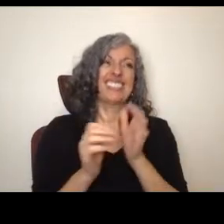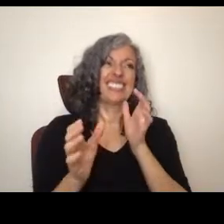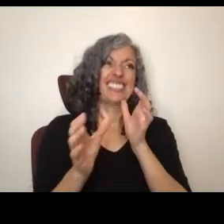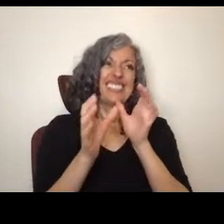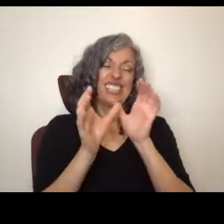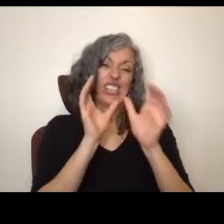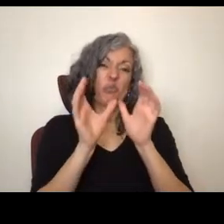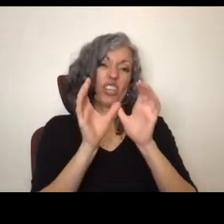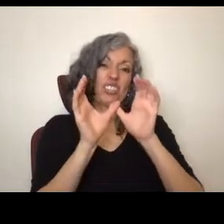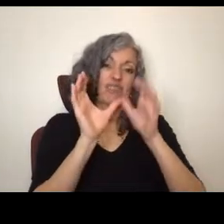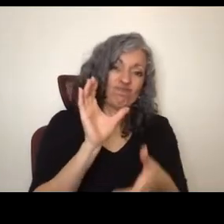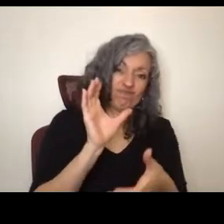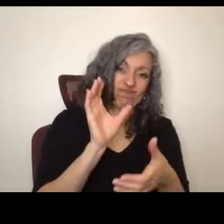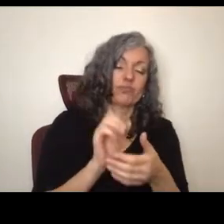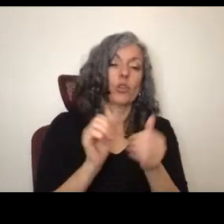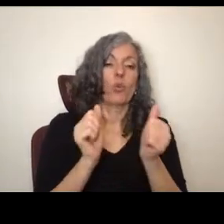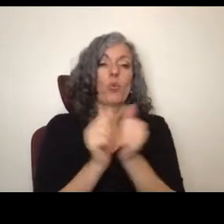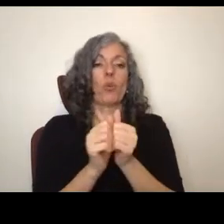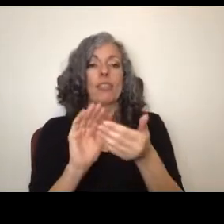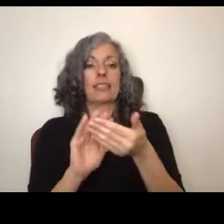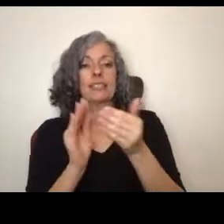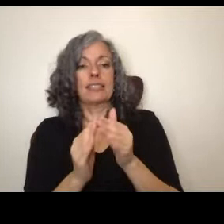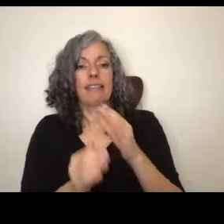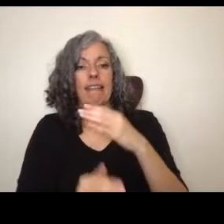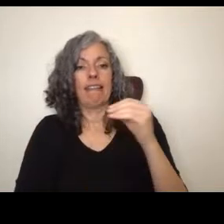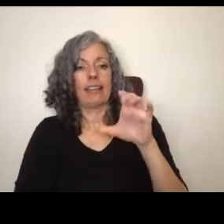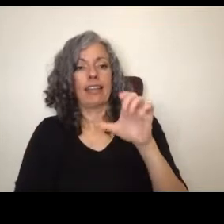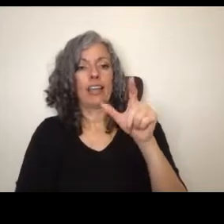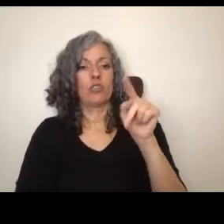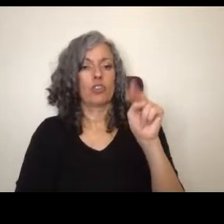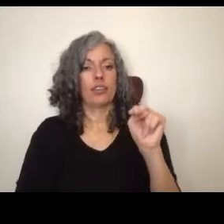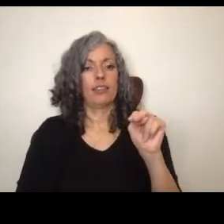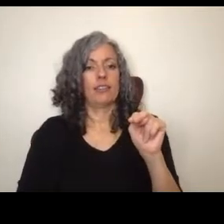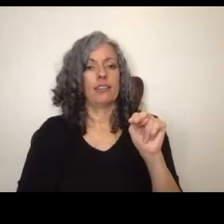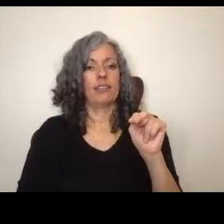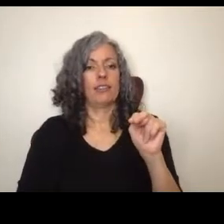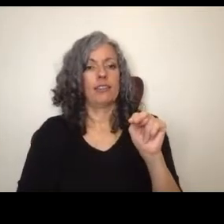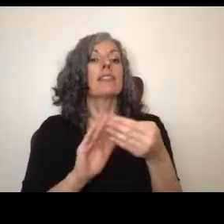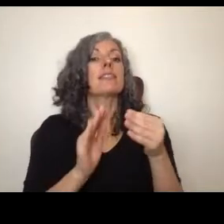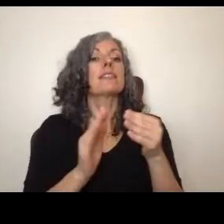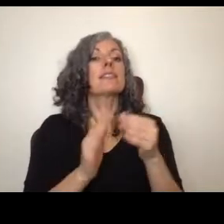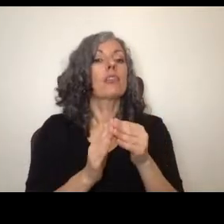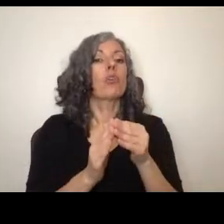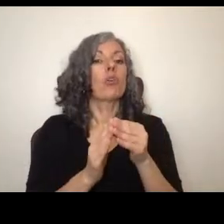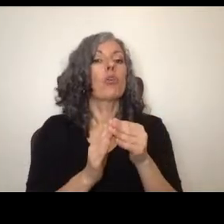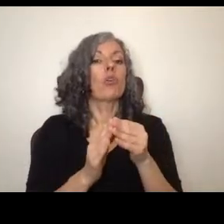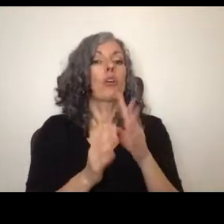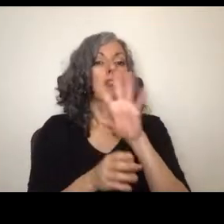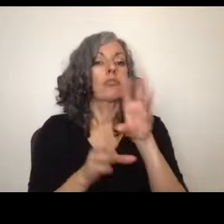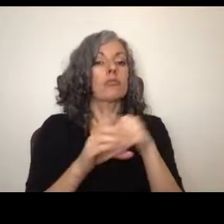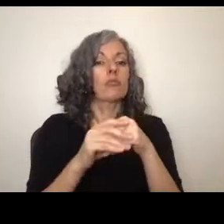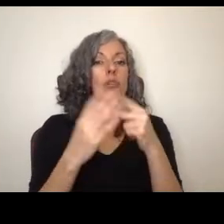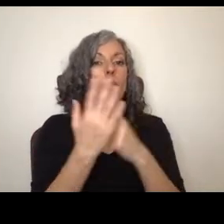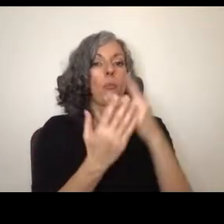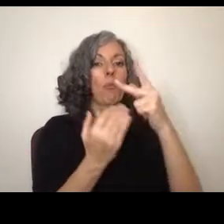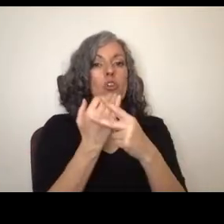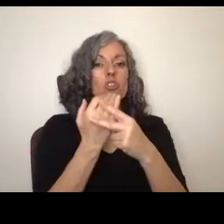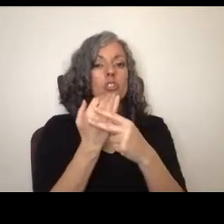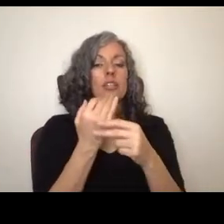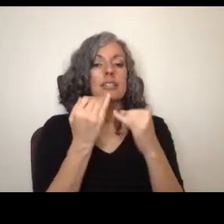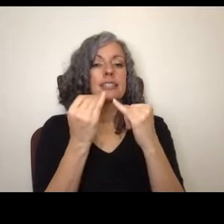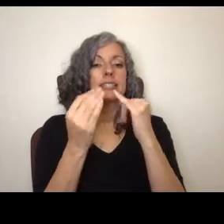between the city and Caltrans, and the city revised its internal project schedule to reflect the programming